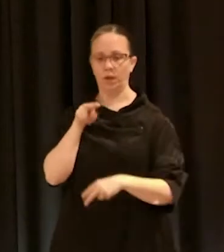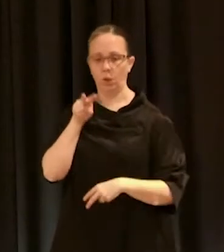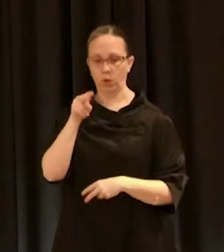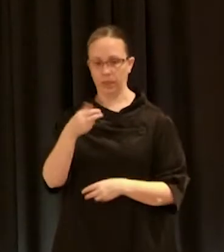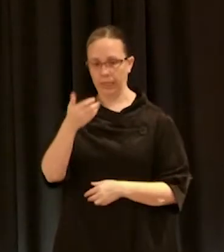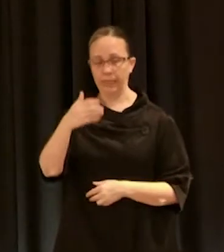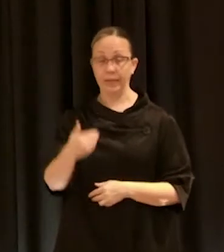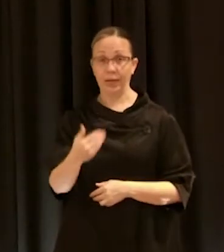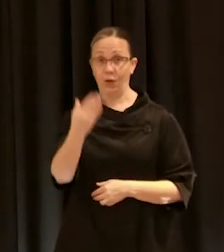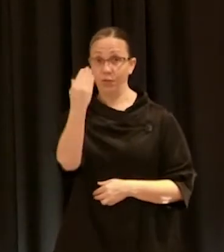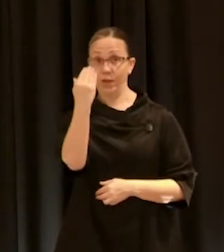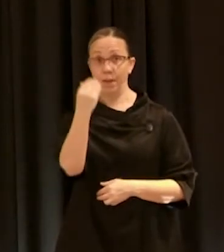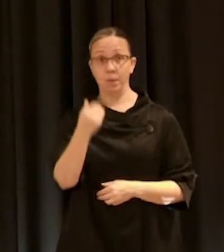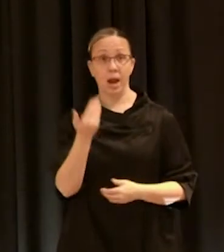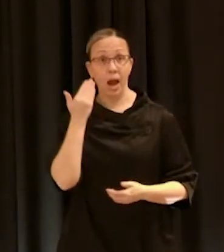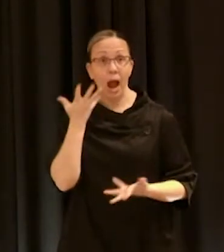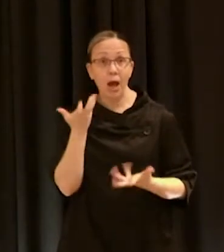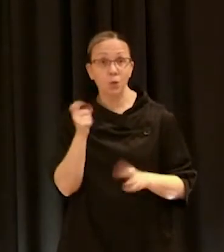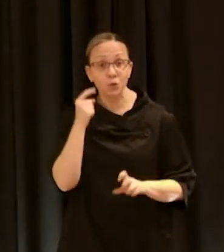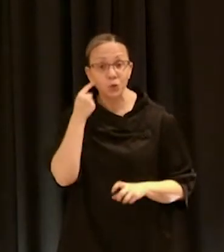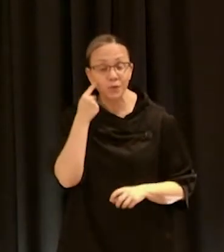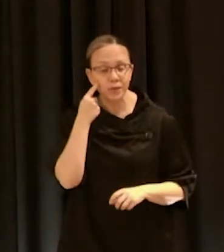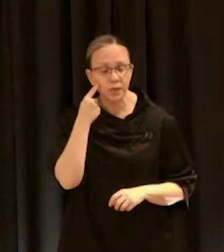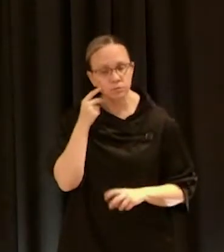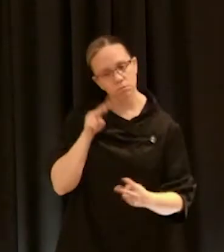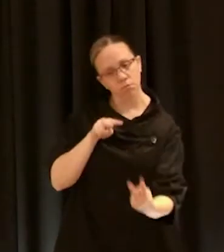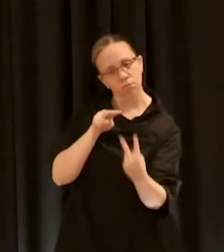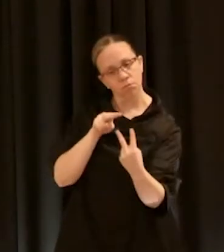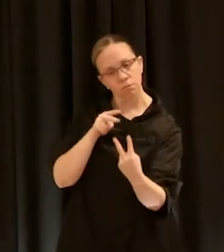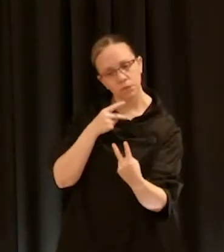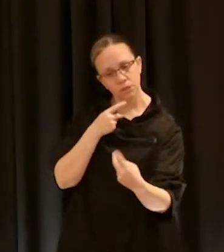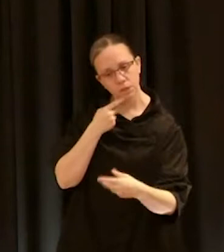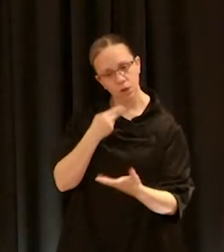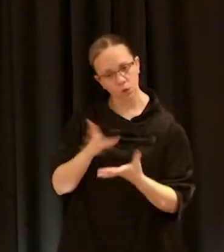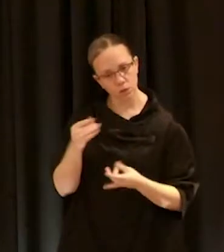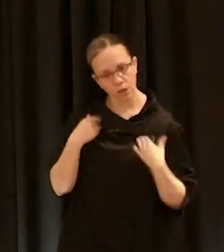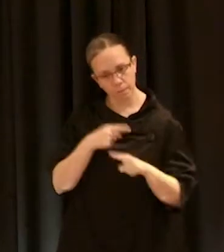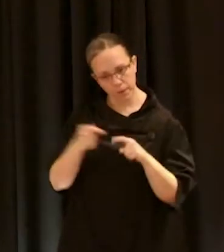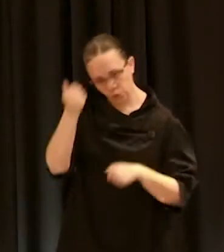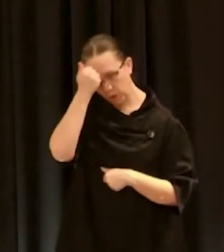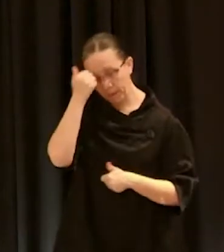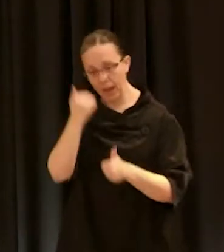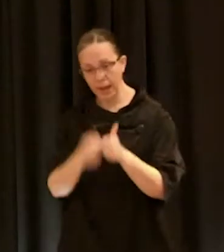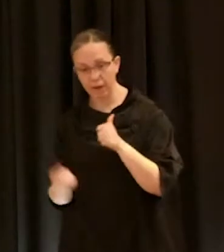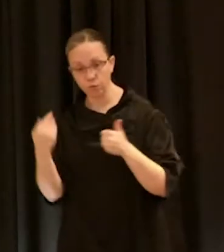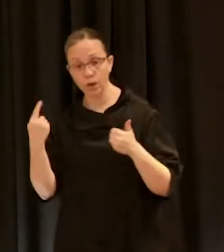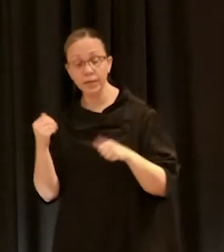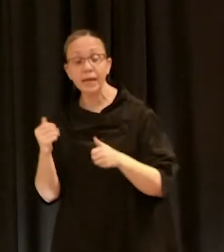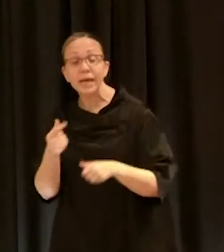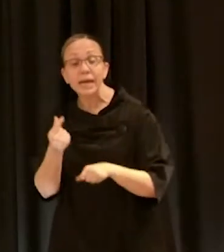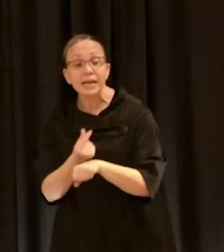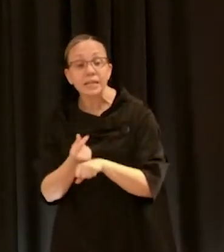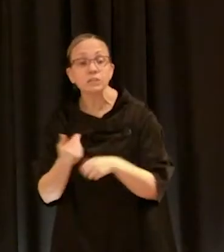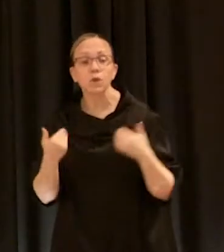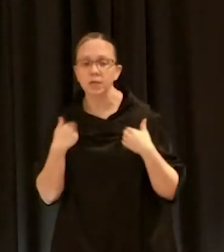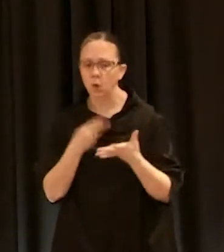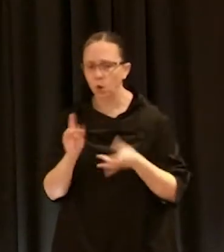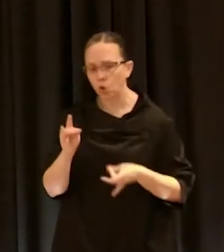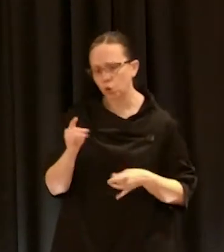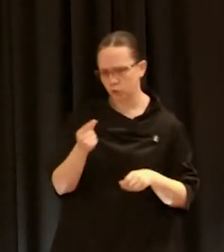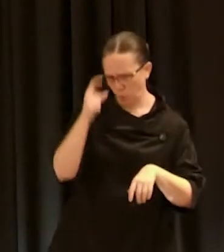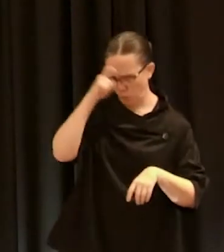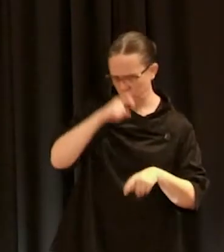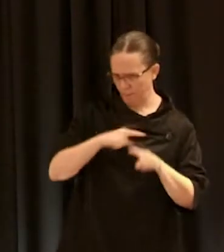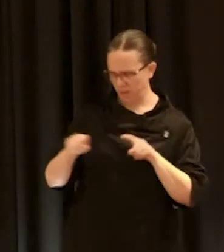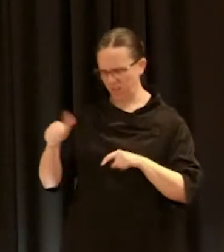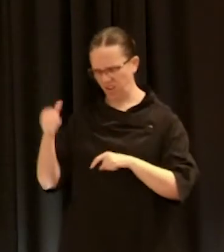at the camera because I don't want you to think I was looking at you when I said you were Holy Ghost and dumb. Everybody in Gainesville got the Holy Ghost and wisdom. It's those other churches